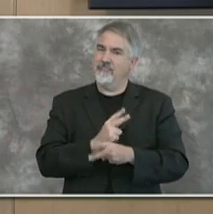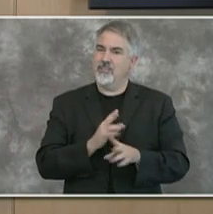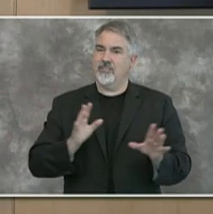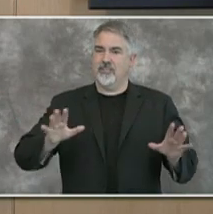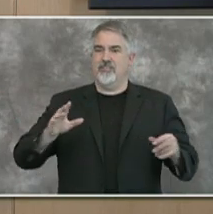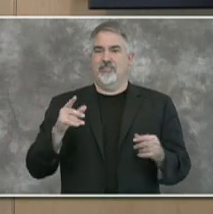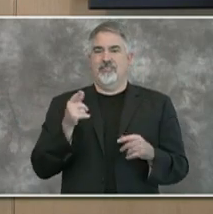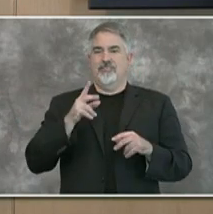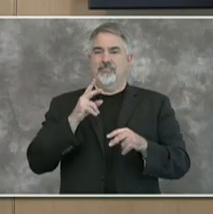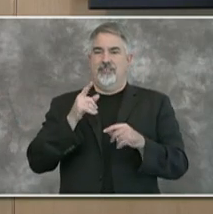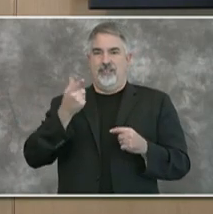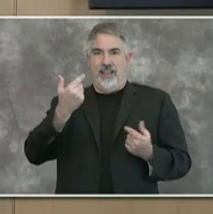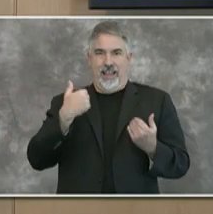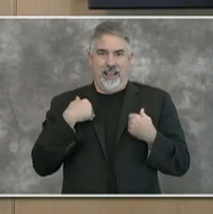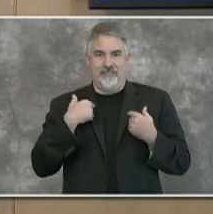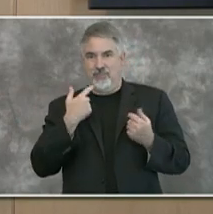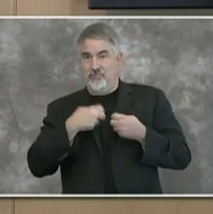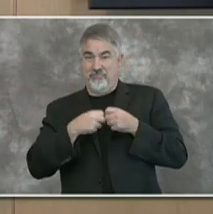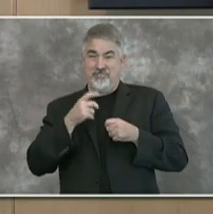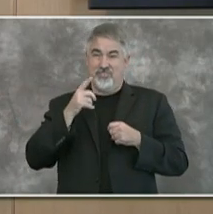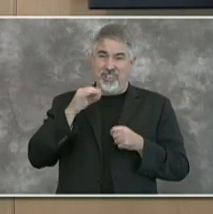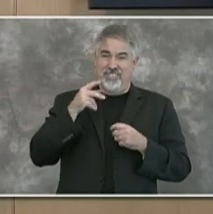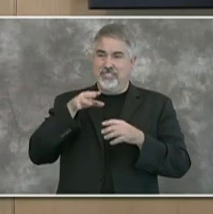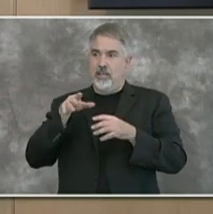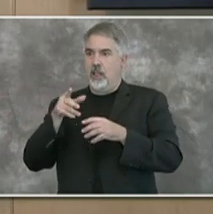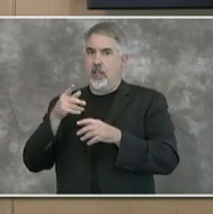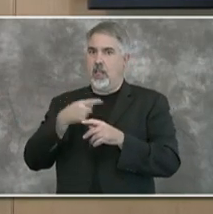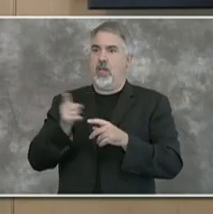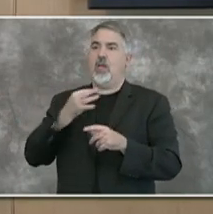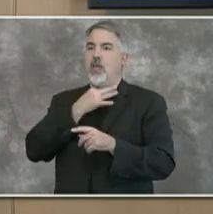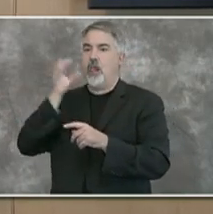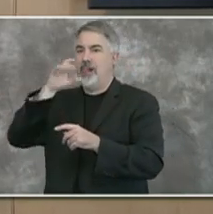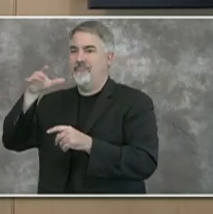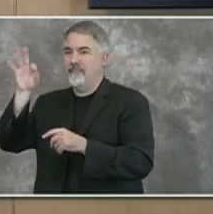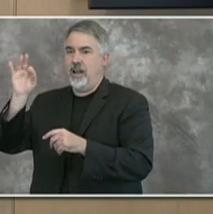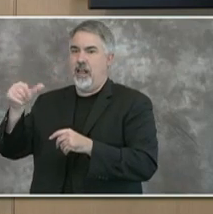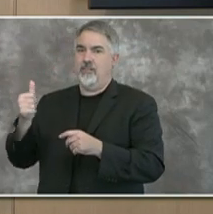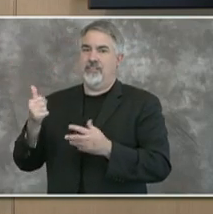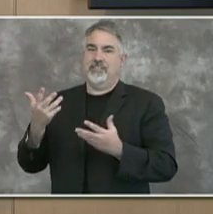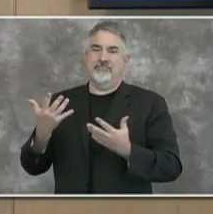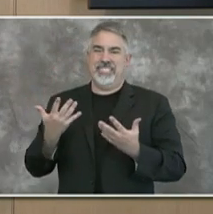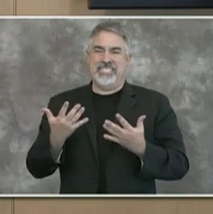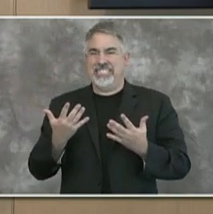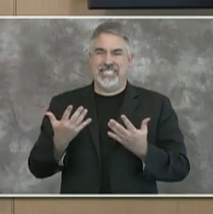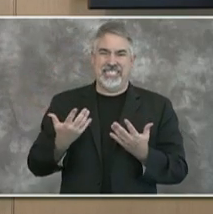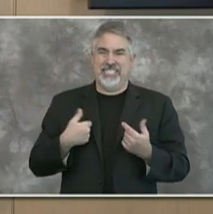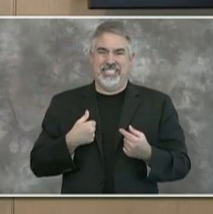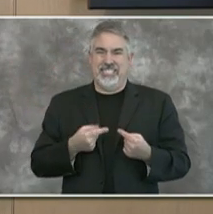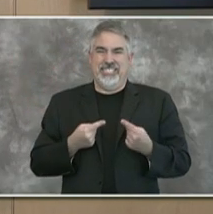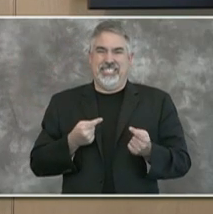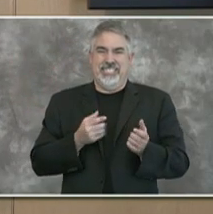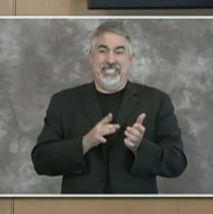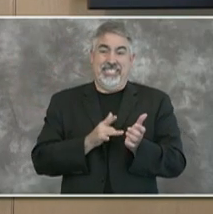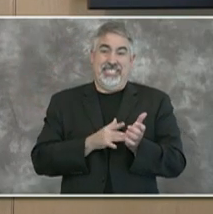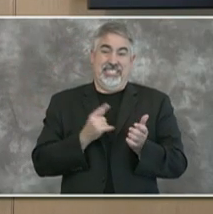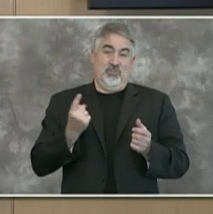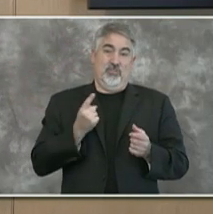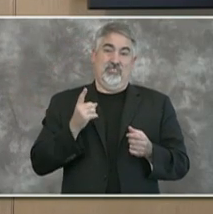you are in a rhythm that is unfamiliar to you with respect to substance use, get care now. Now is the time to seek it.